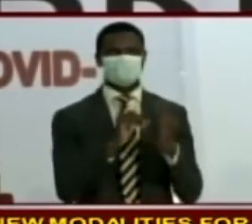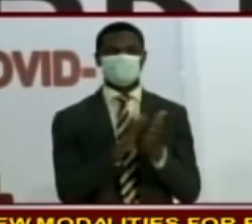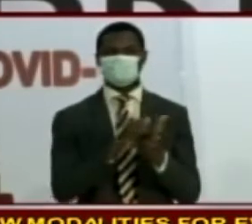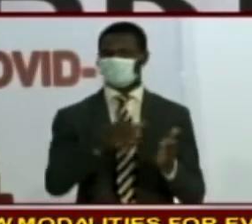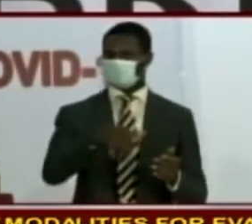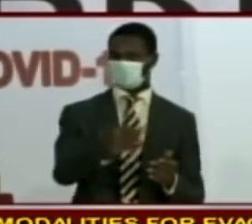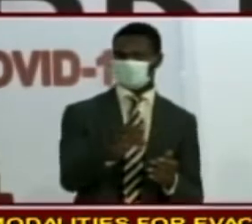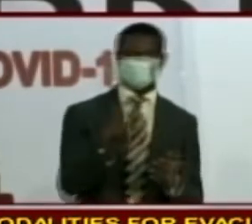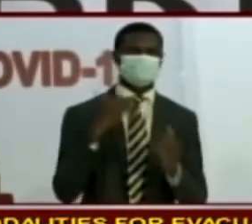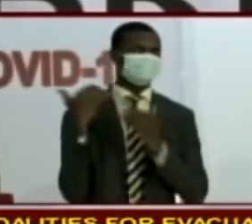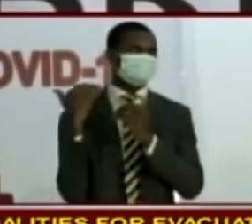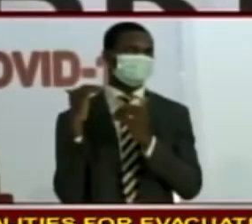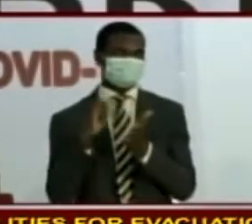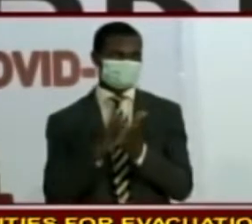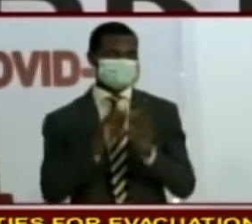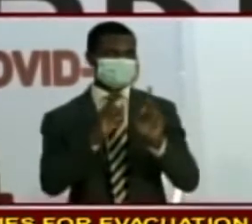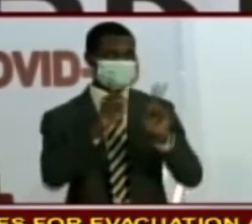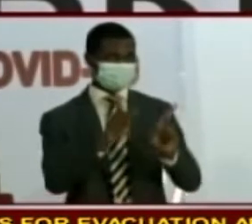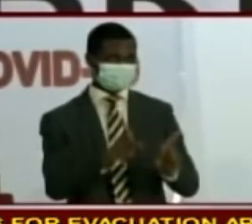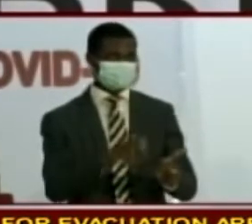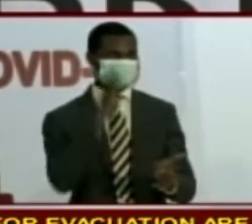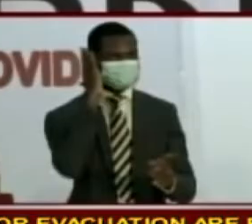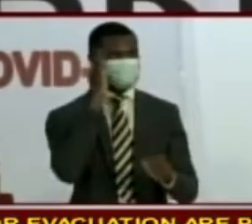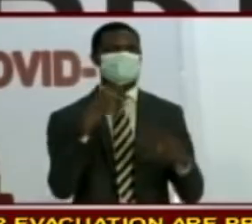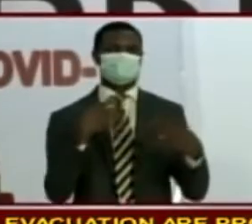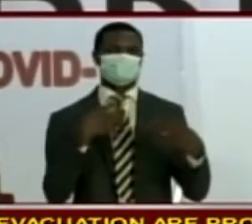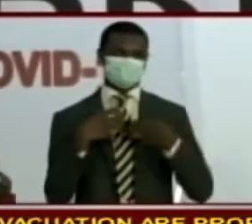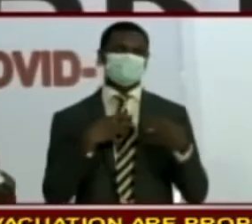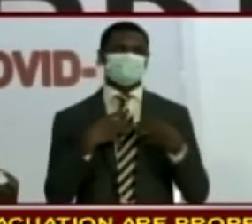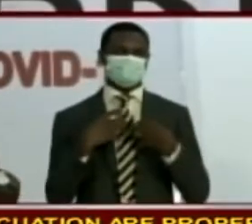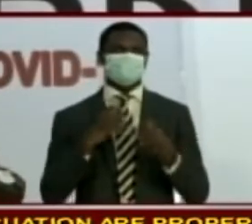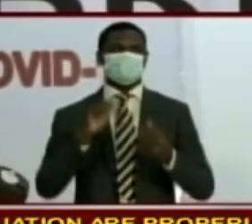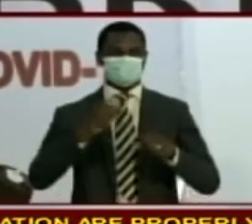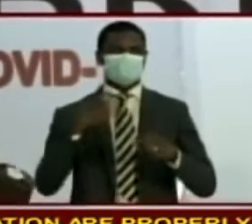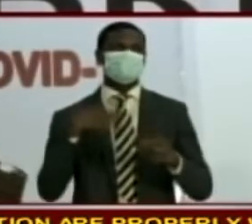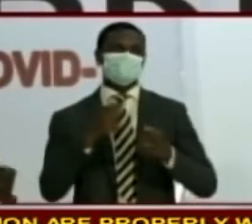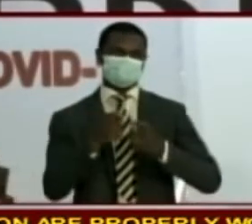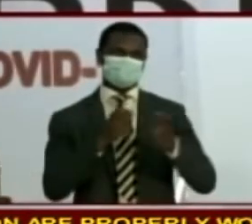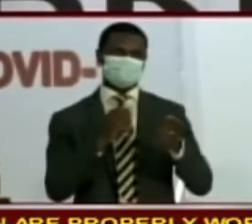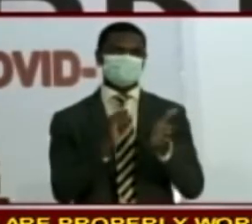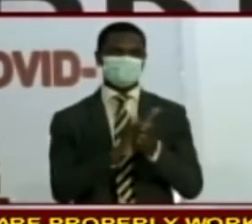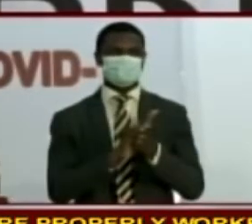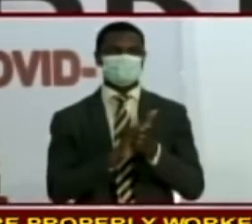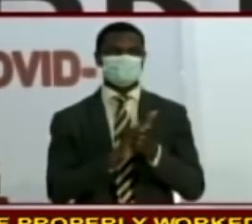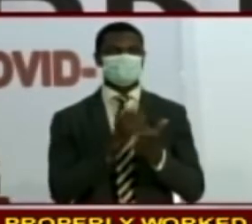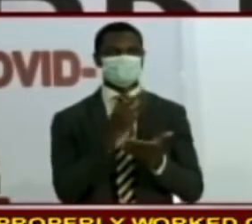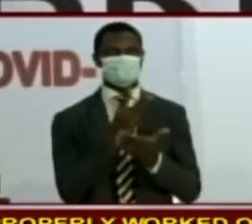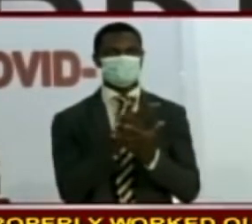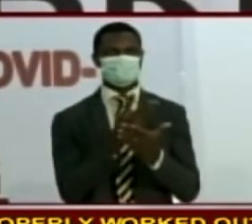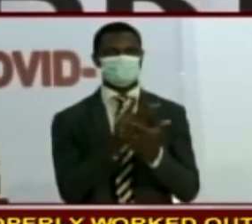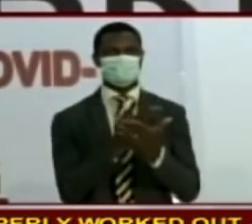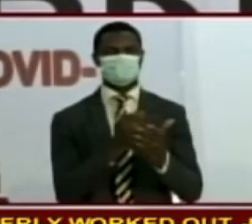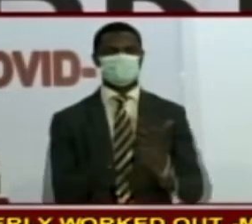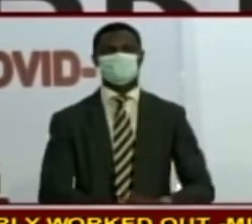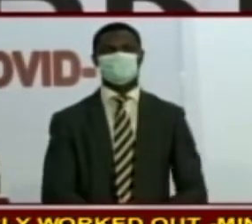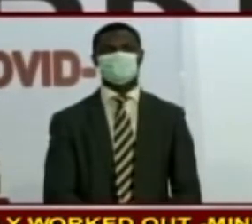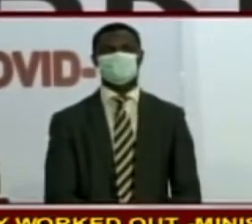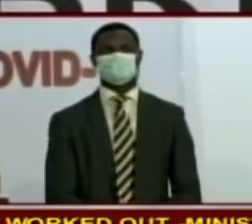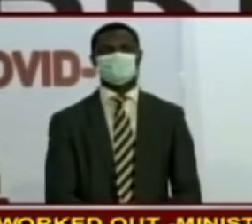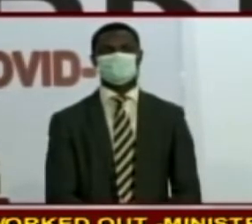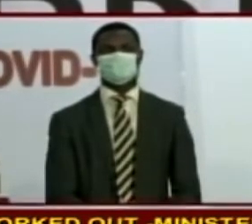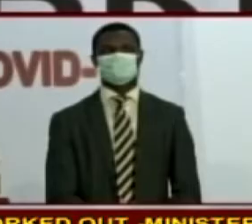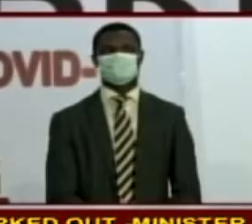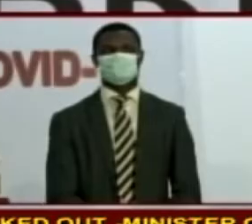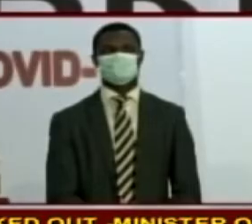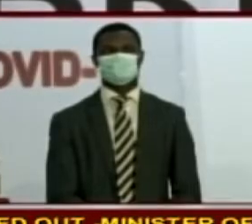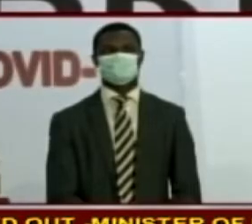will put in unnecessary complaints through the usual channels, and this will be addressed by the security agencies.